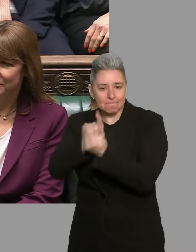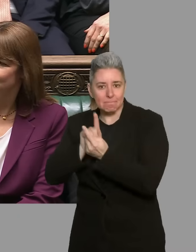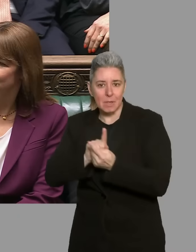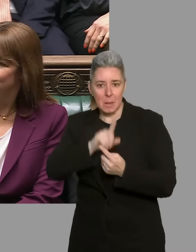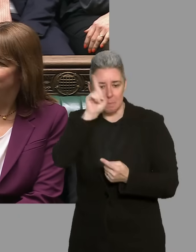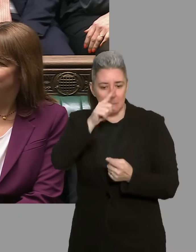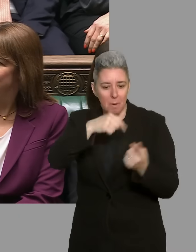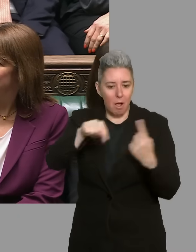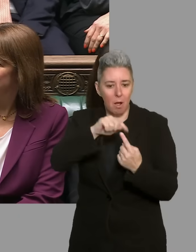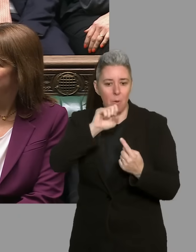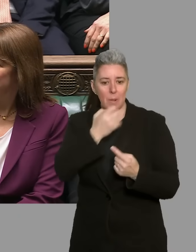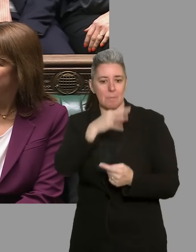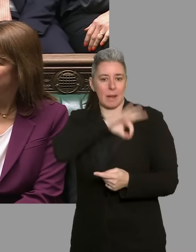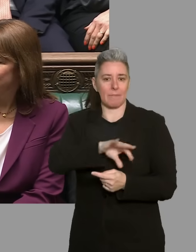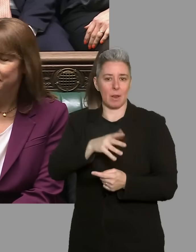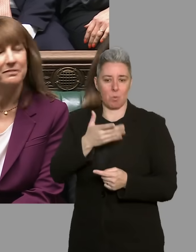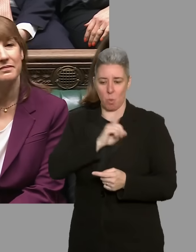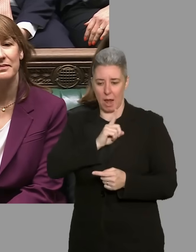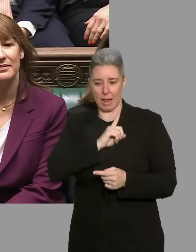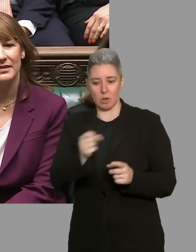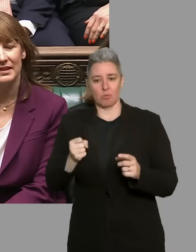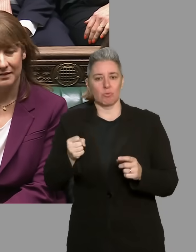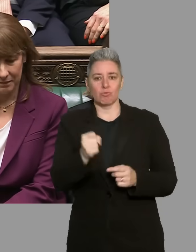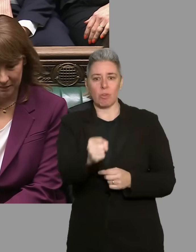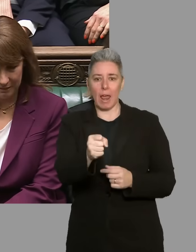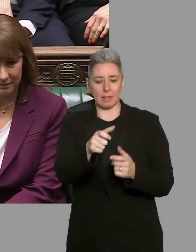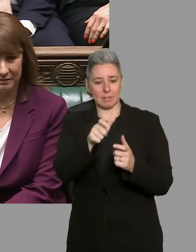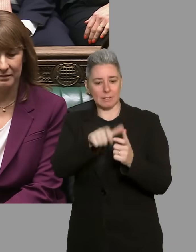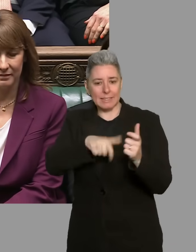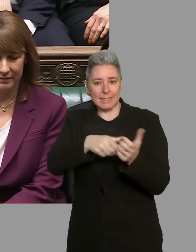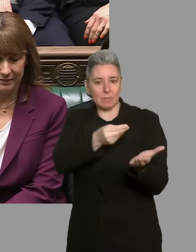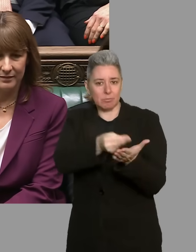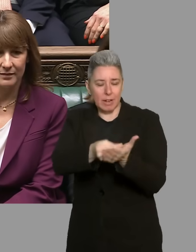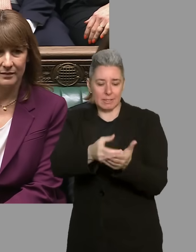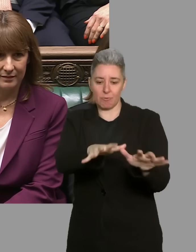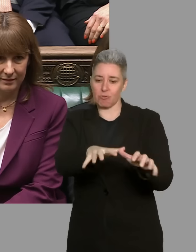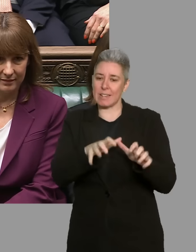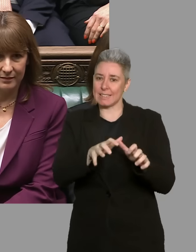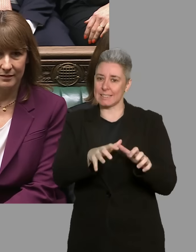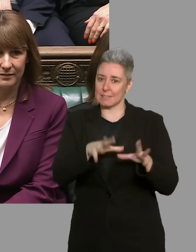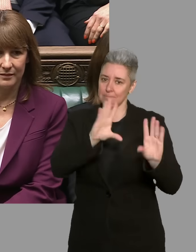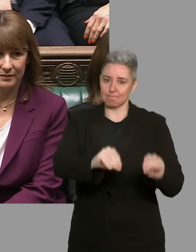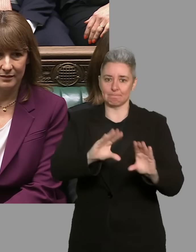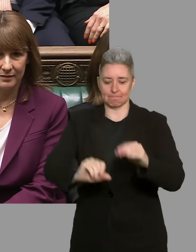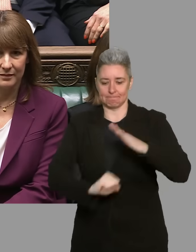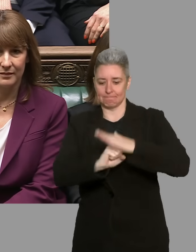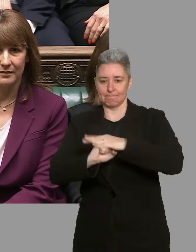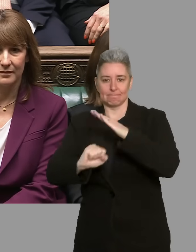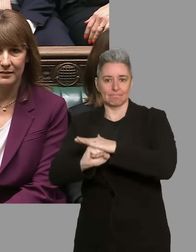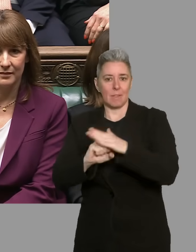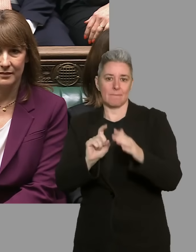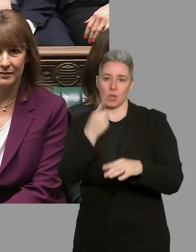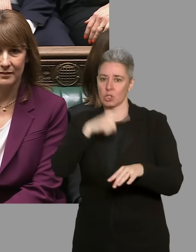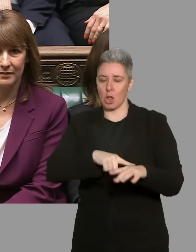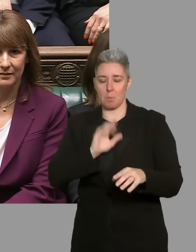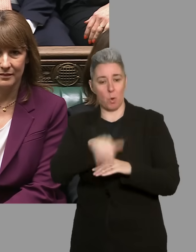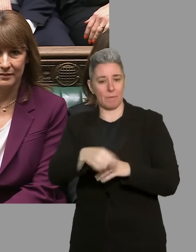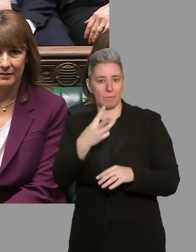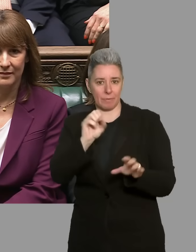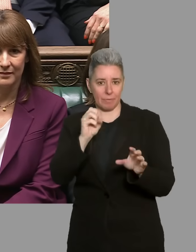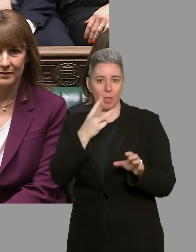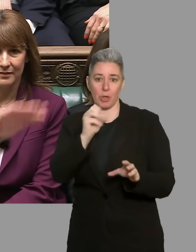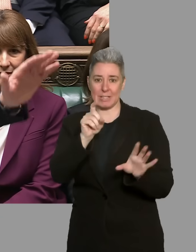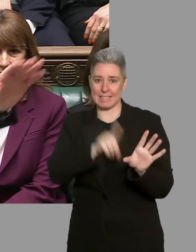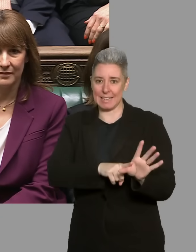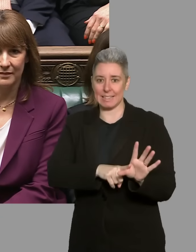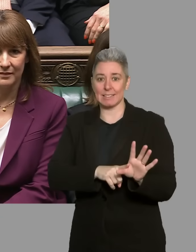Speaker, that's on top of other measures we're taking to tackle the cost of living, £150 off energy bills, more free breakfast clubs and raising the minimum